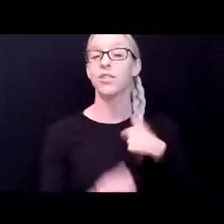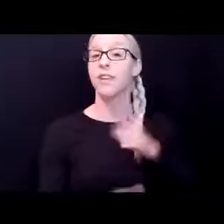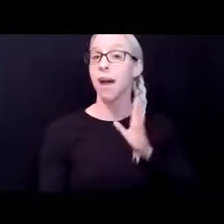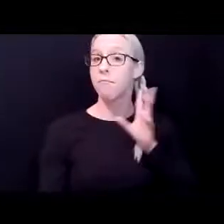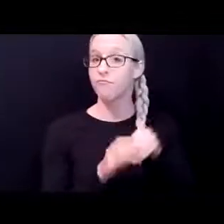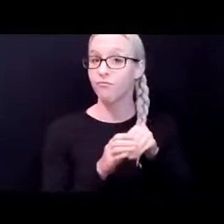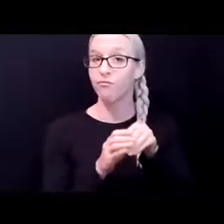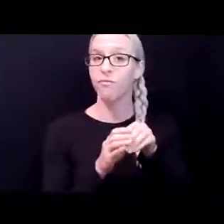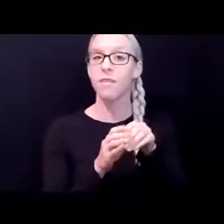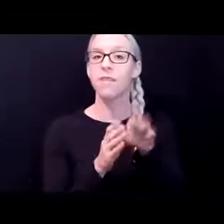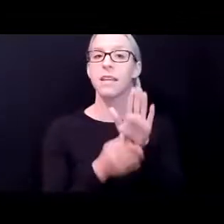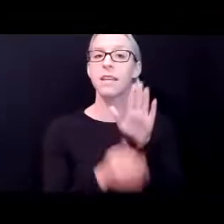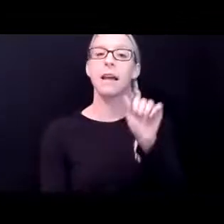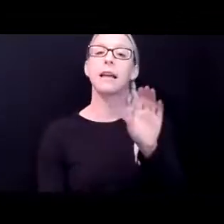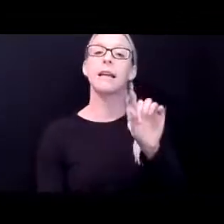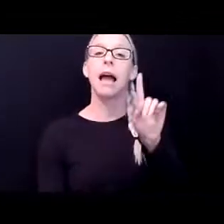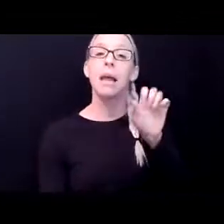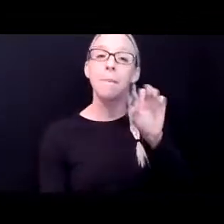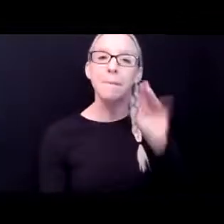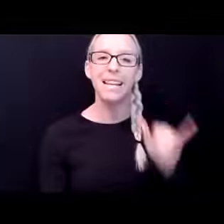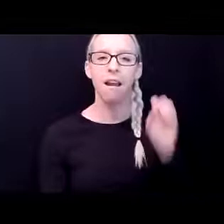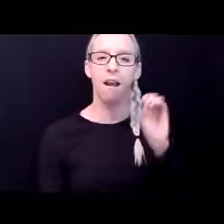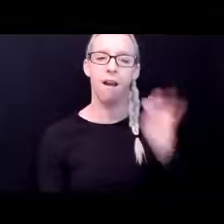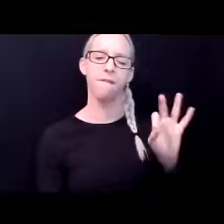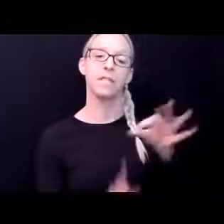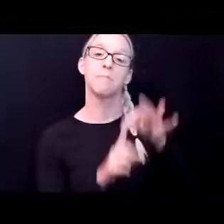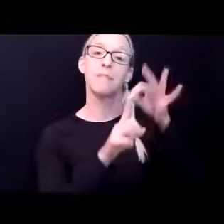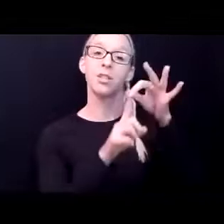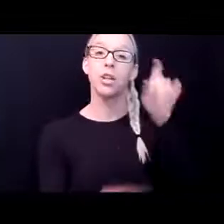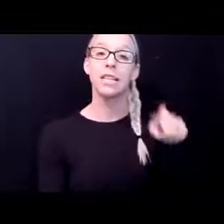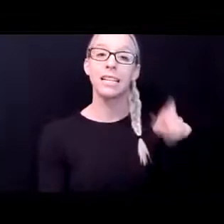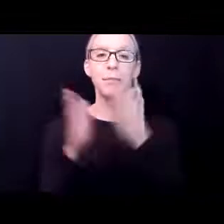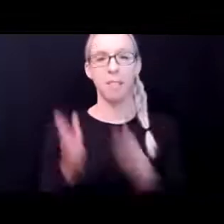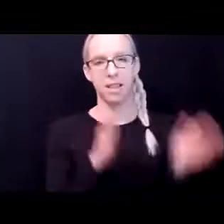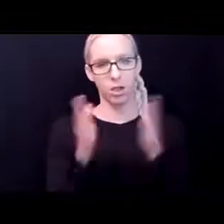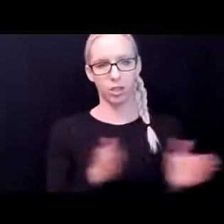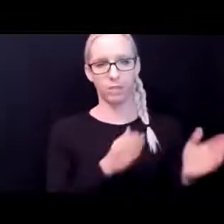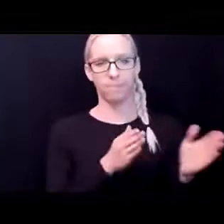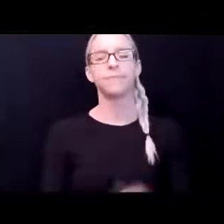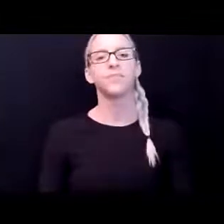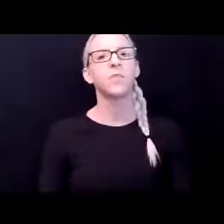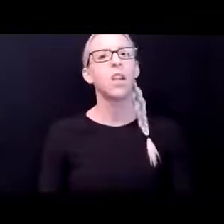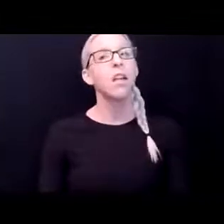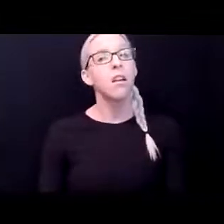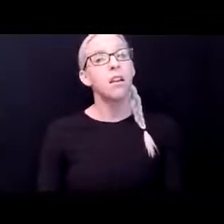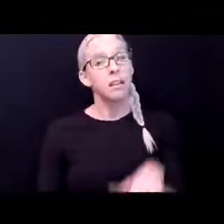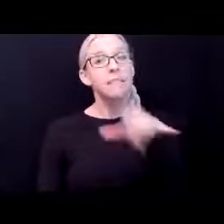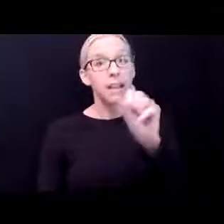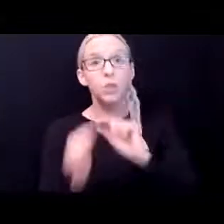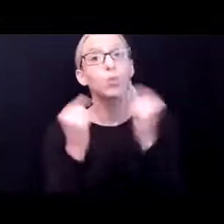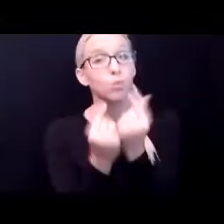the Academy of Special Needs Planners. And so there are groups that are out there, but there's not a